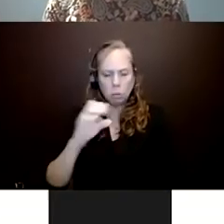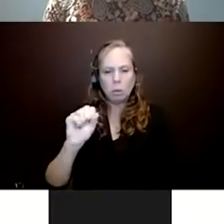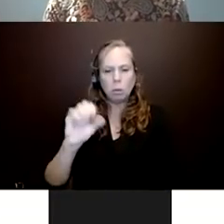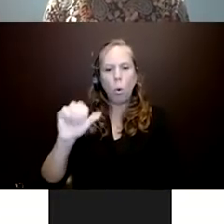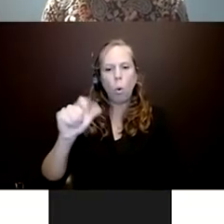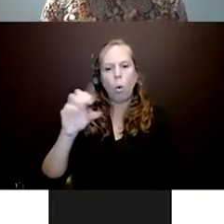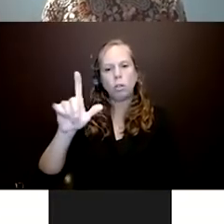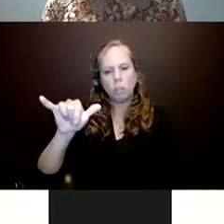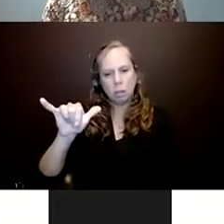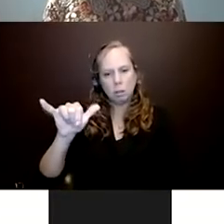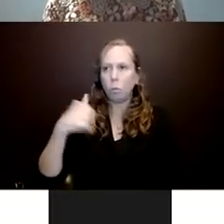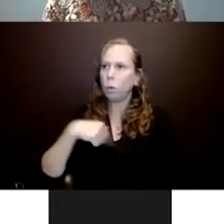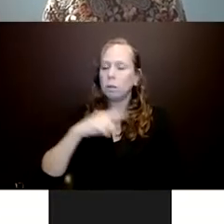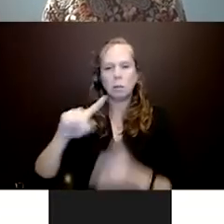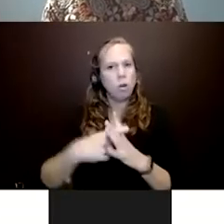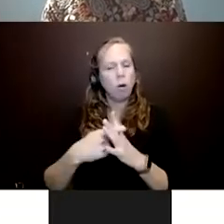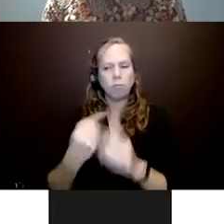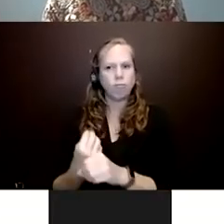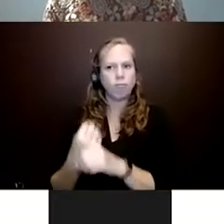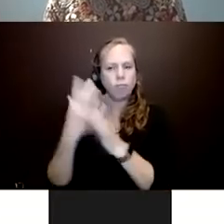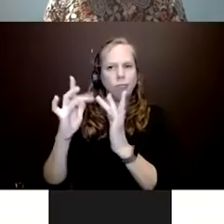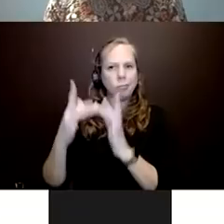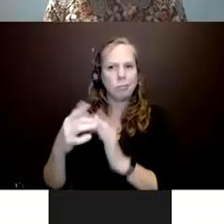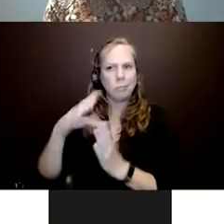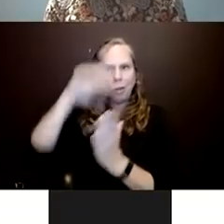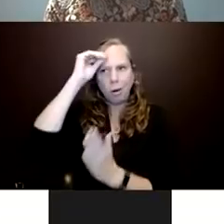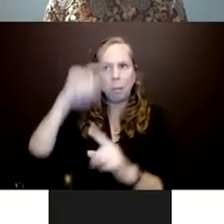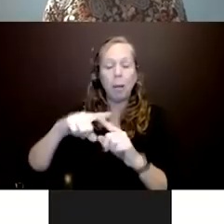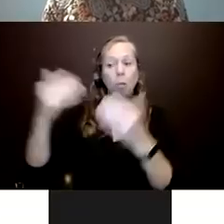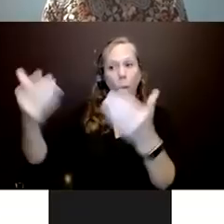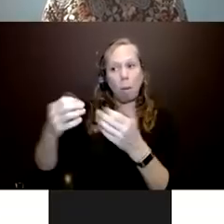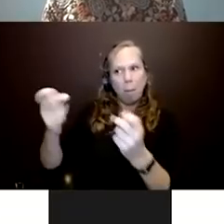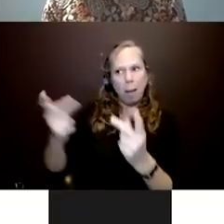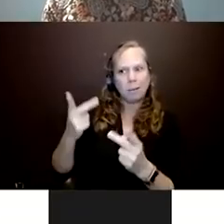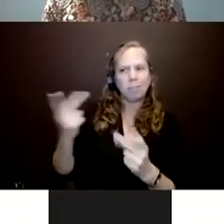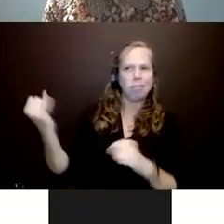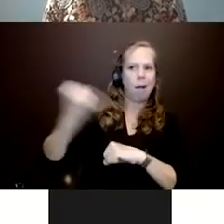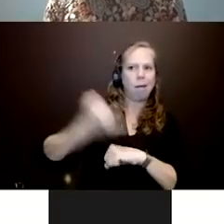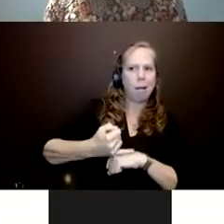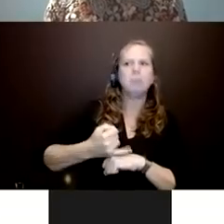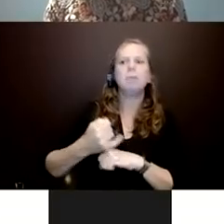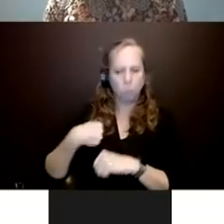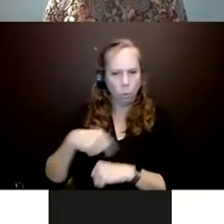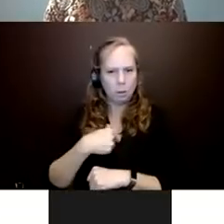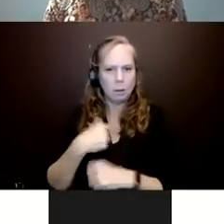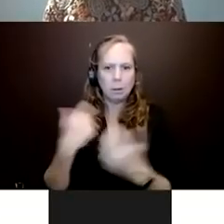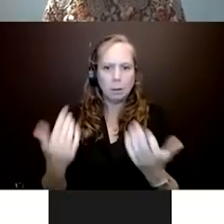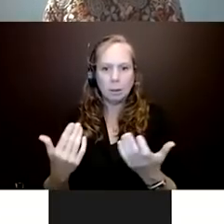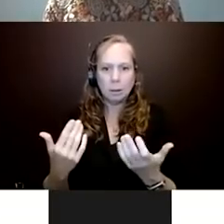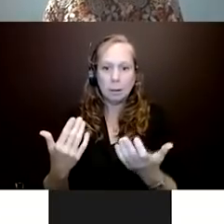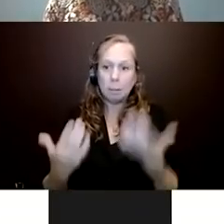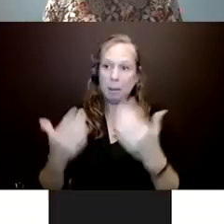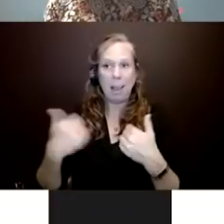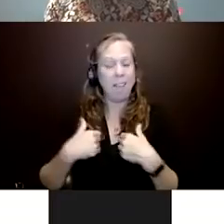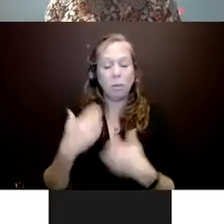beginning virtually. And then after we do welcome students onto our campus, we're preparing in the event that we have school closures down the